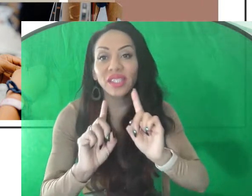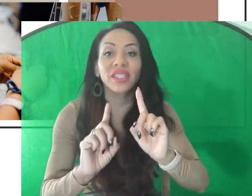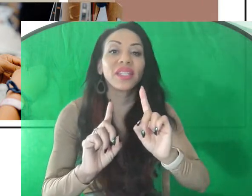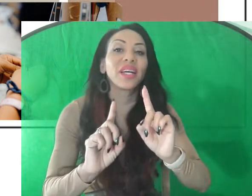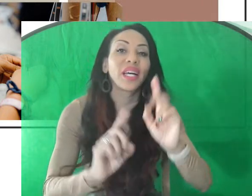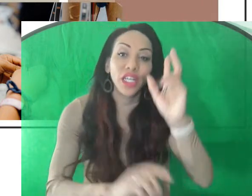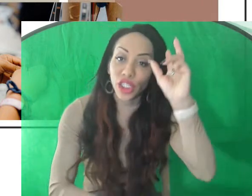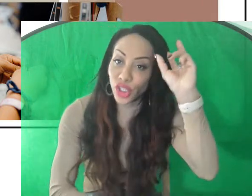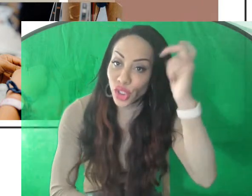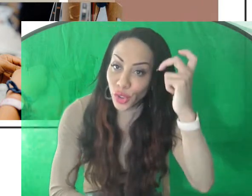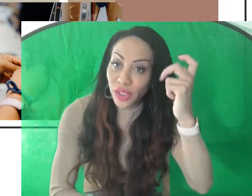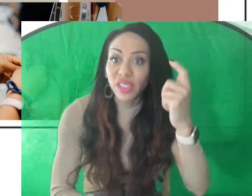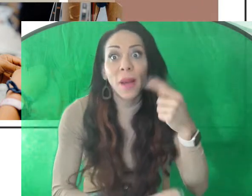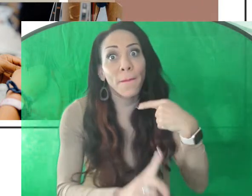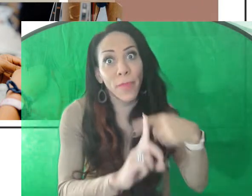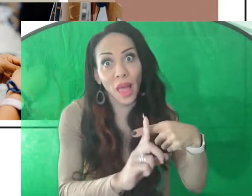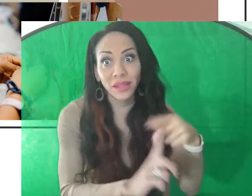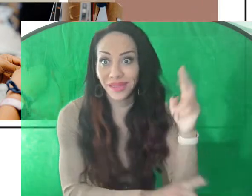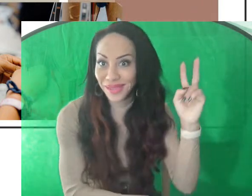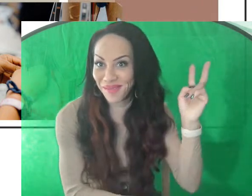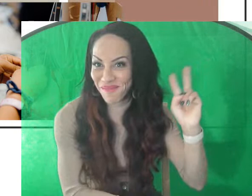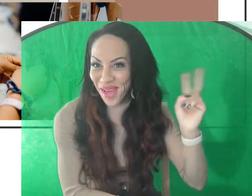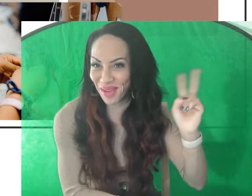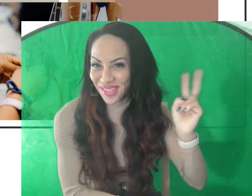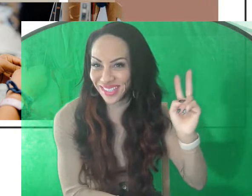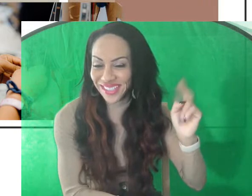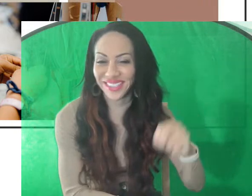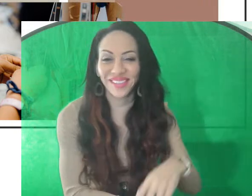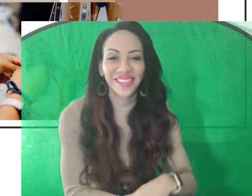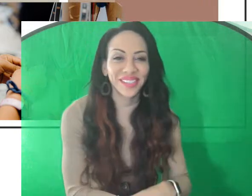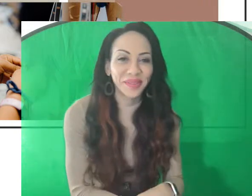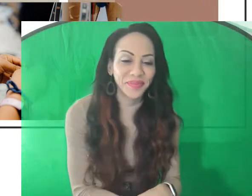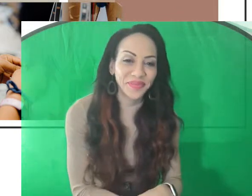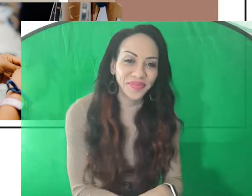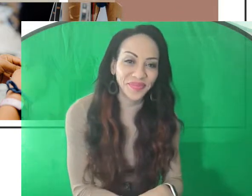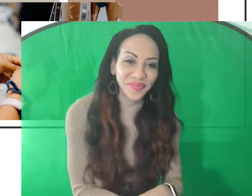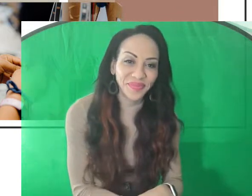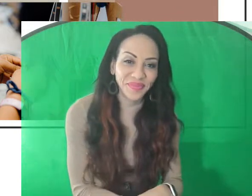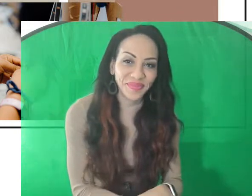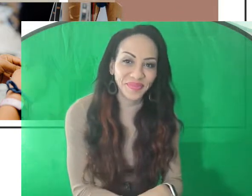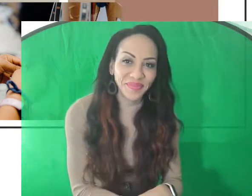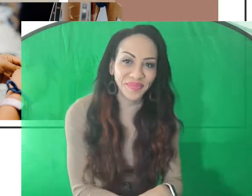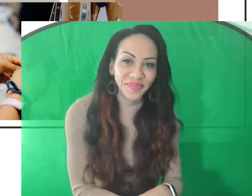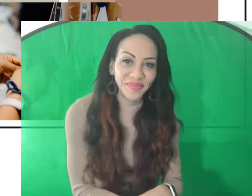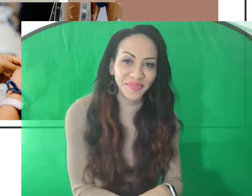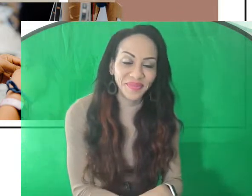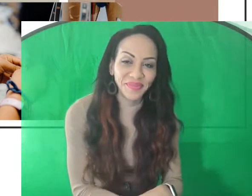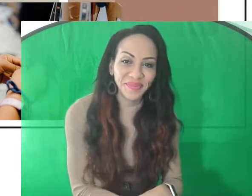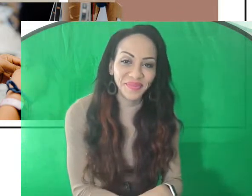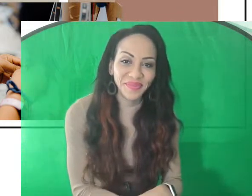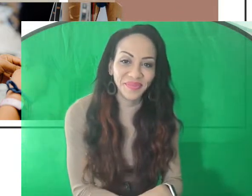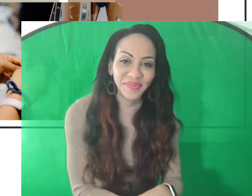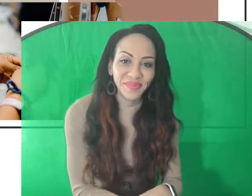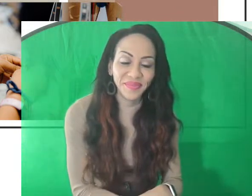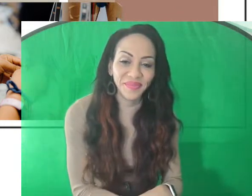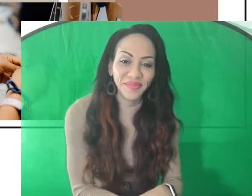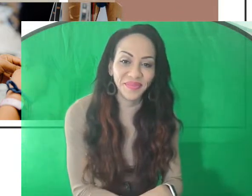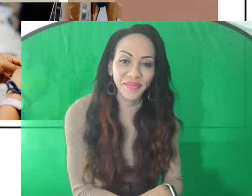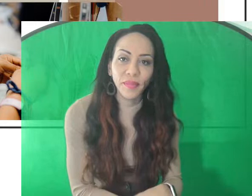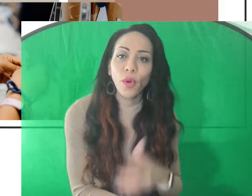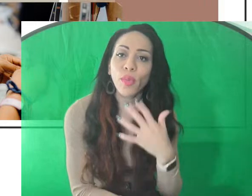students and parents. We also kind of have in there a little bit around this larger computing timeline